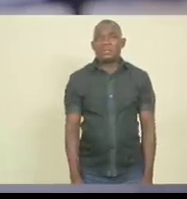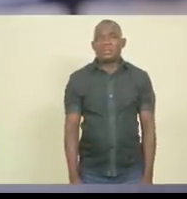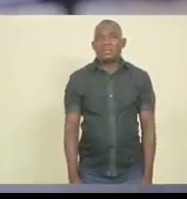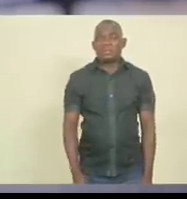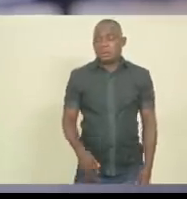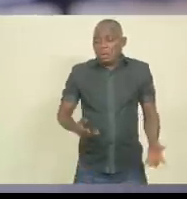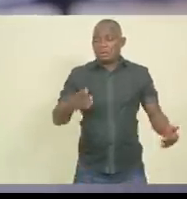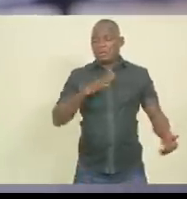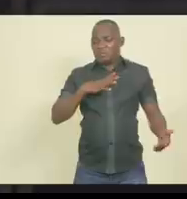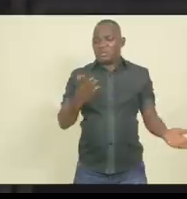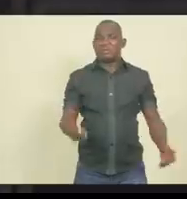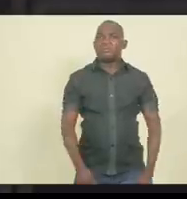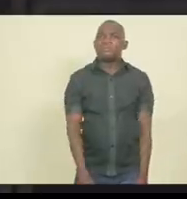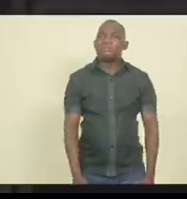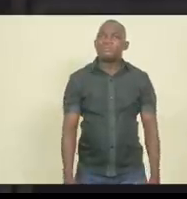out. I'll be fine, Cox.